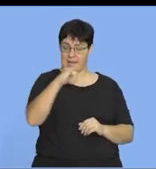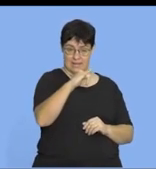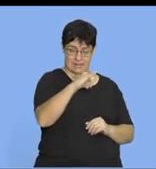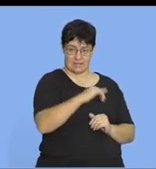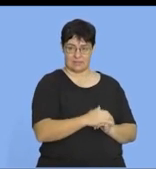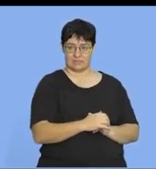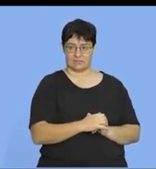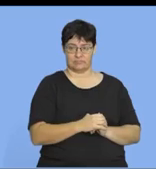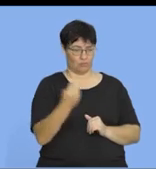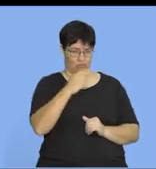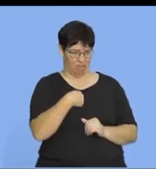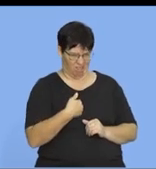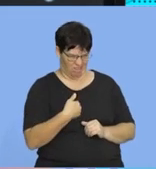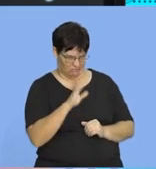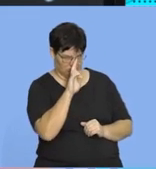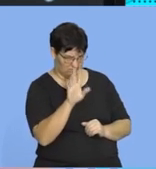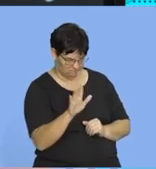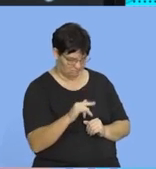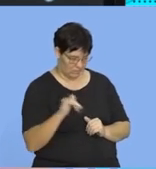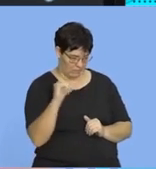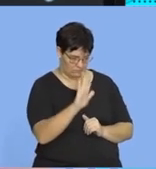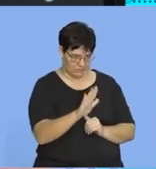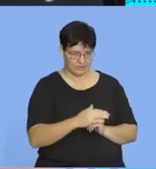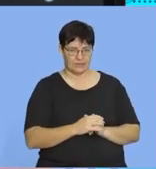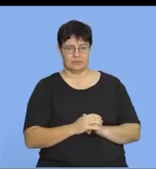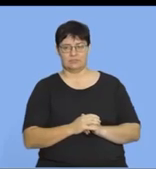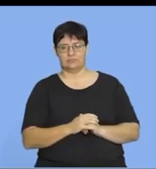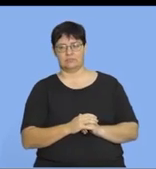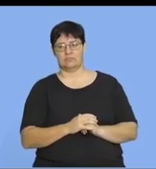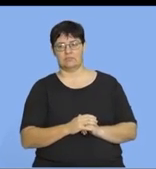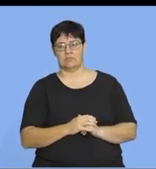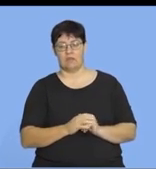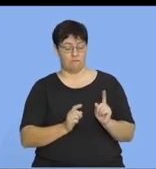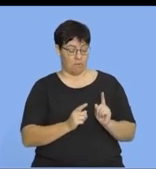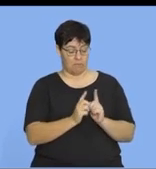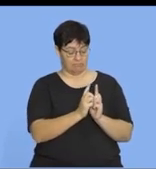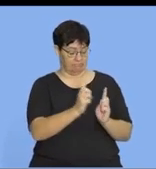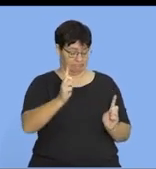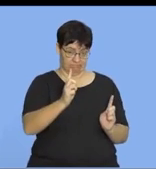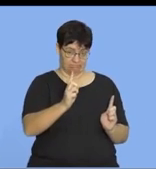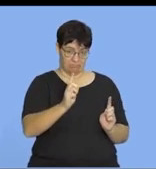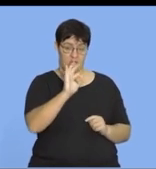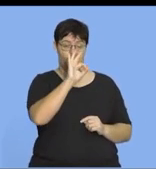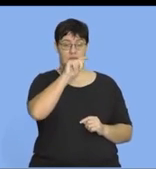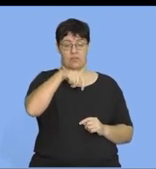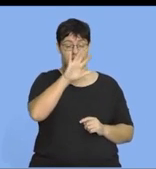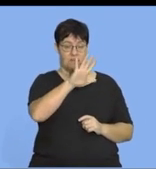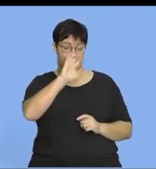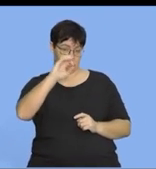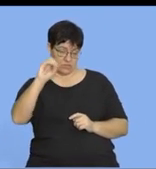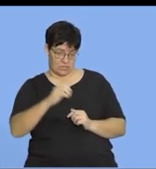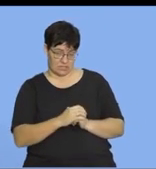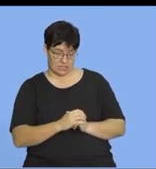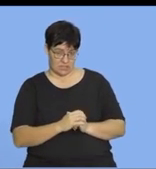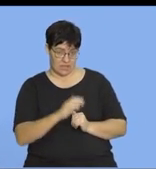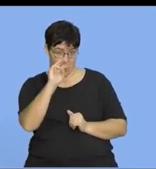plane. I can't draw, just go with it. Okay. The distance from here to here is